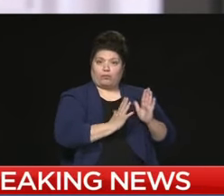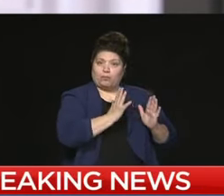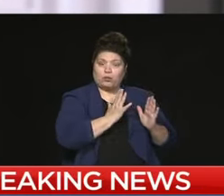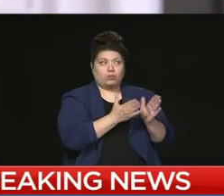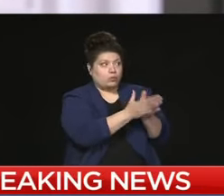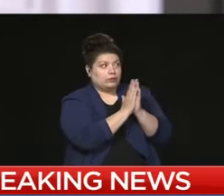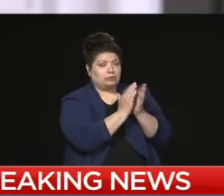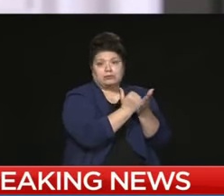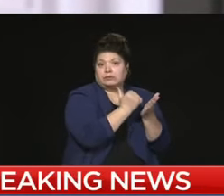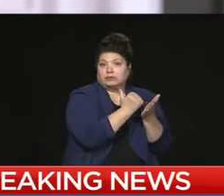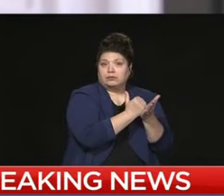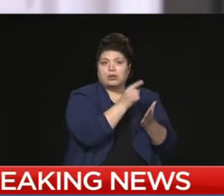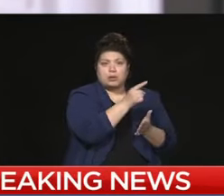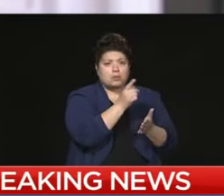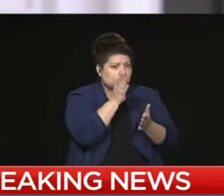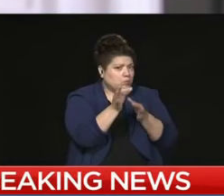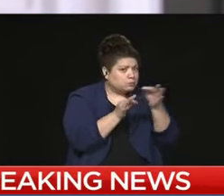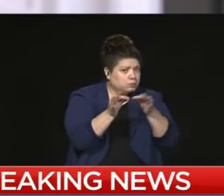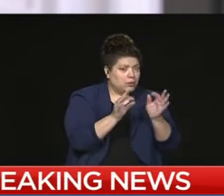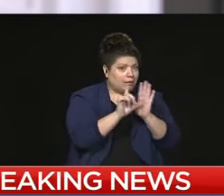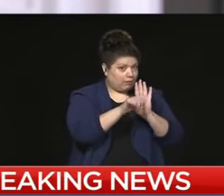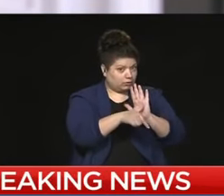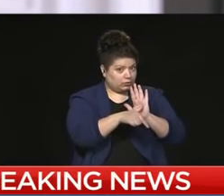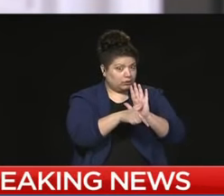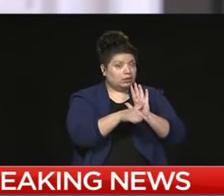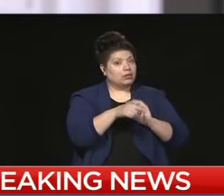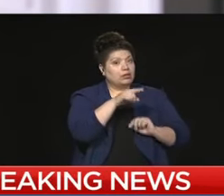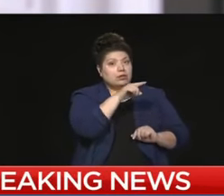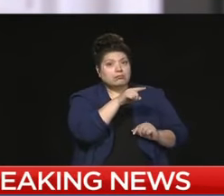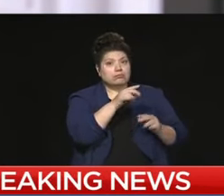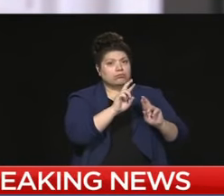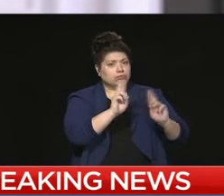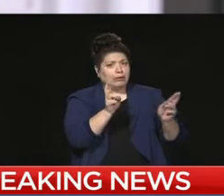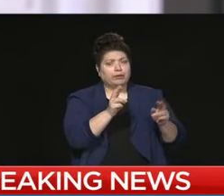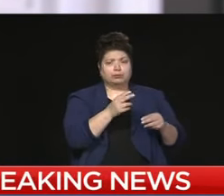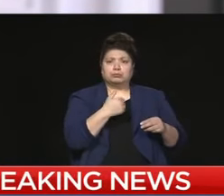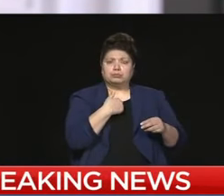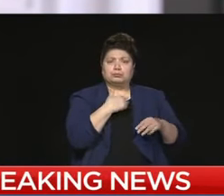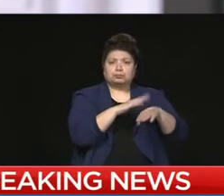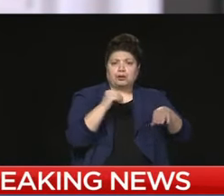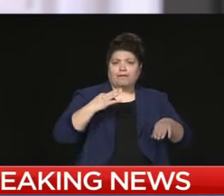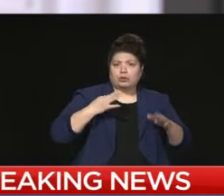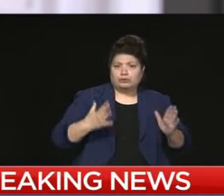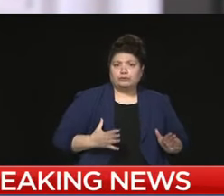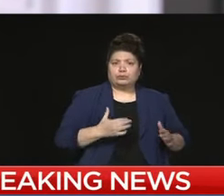later, but you said that you were going to examine the question of the Red Cross, the Army, and